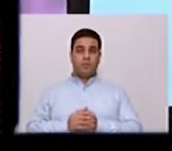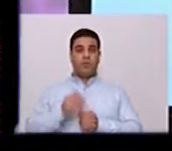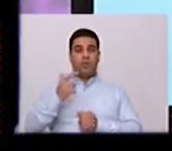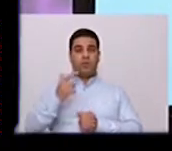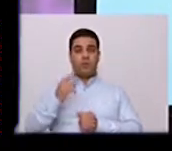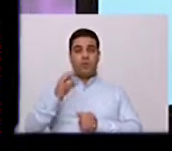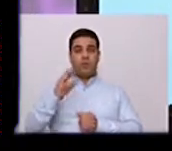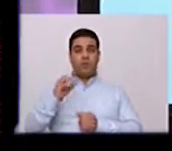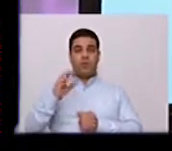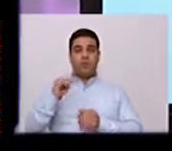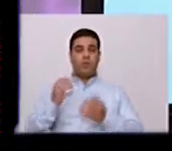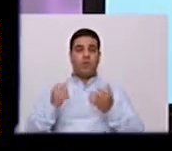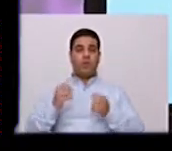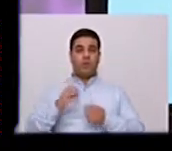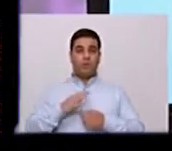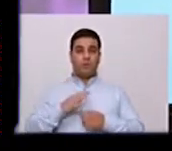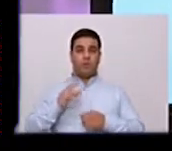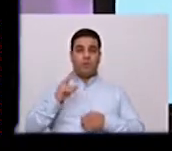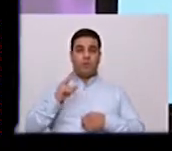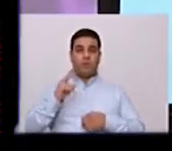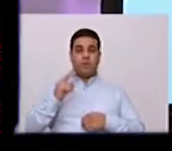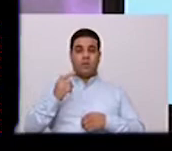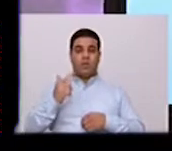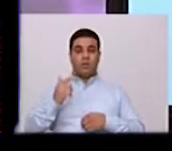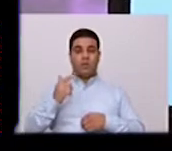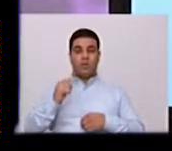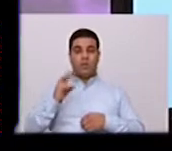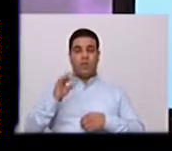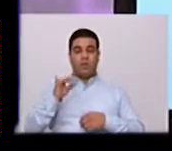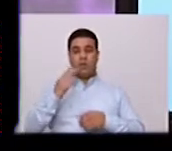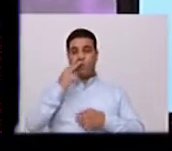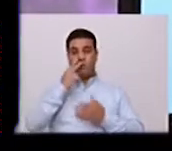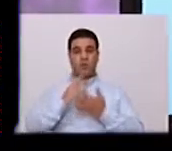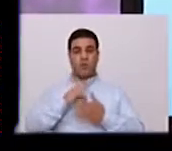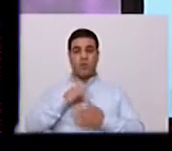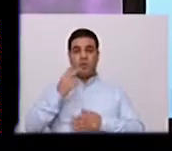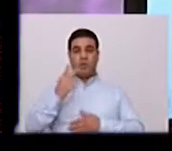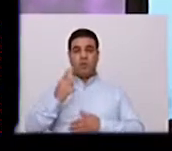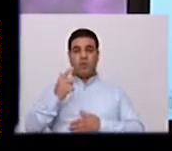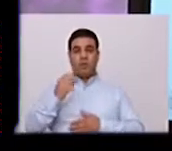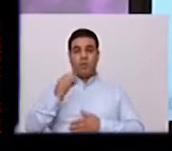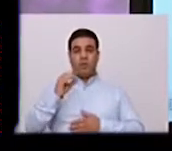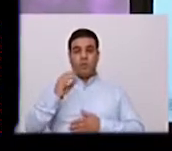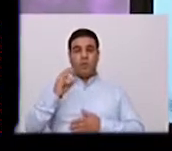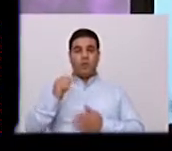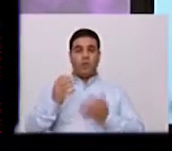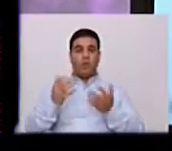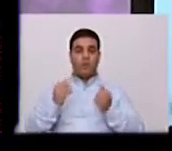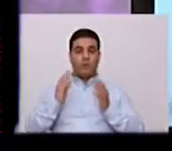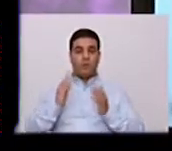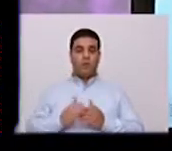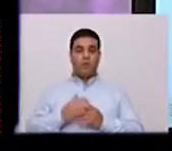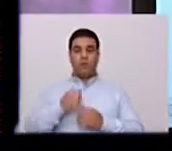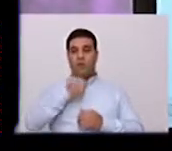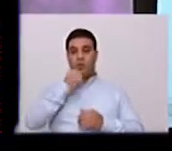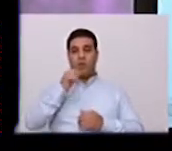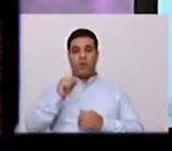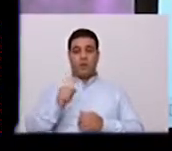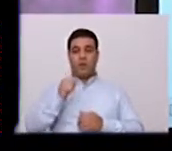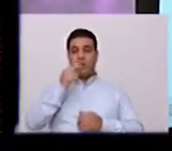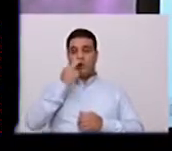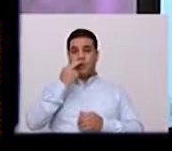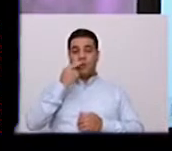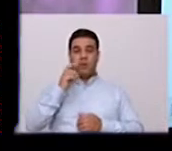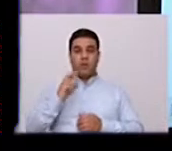Gameta olganimizda krossingover kuzatilmaganligi uchun ikkita gameta olamiz. Katta A, kichkina